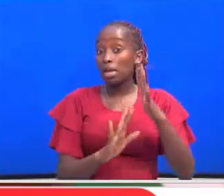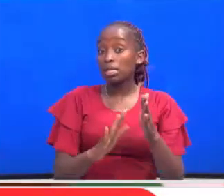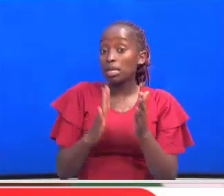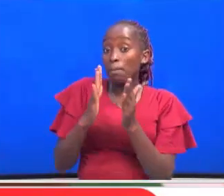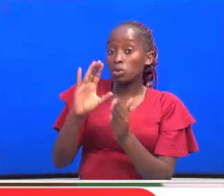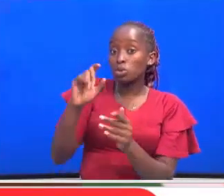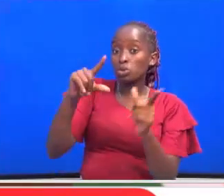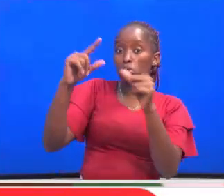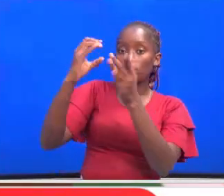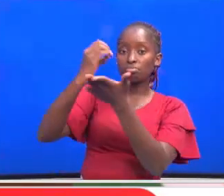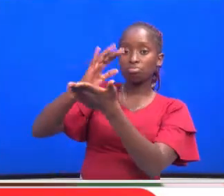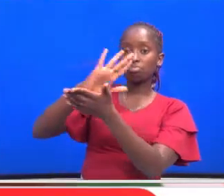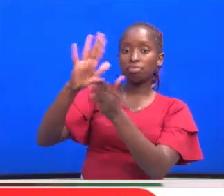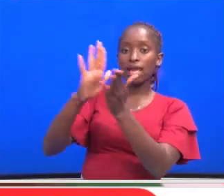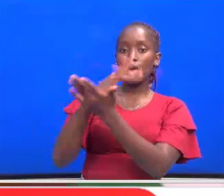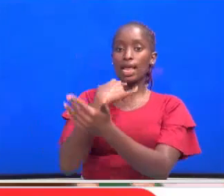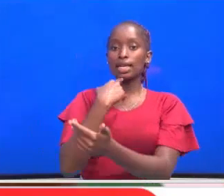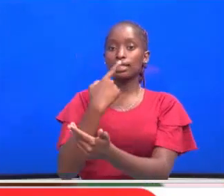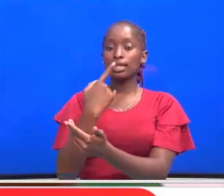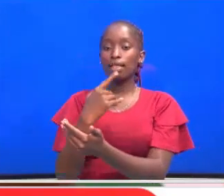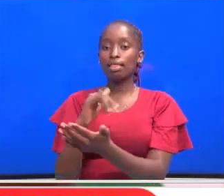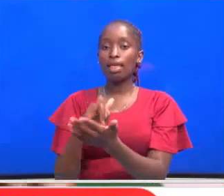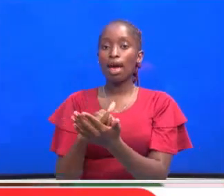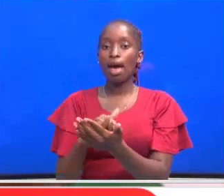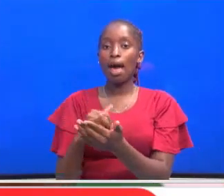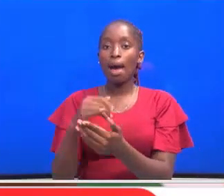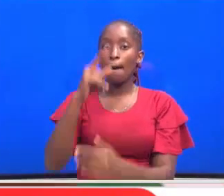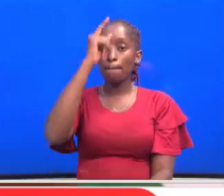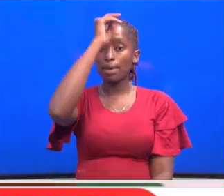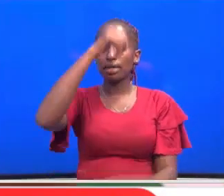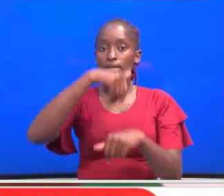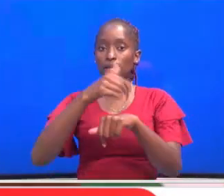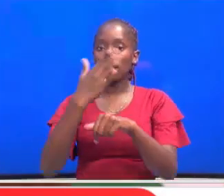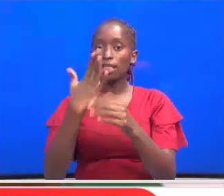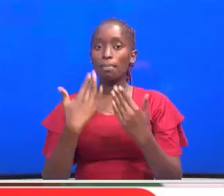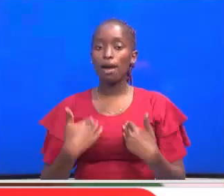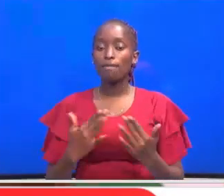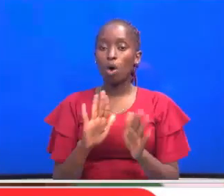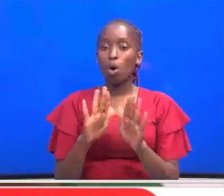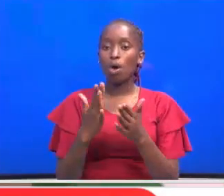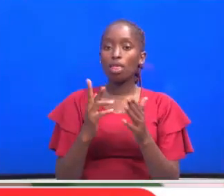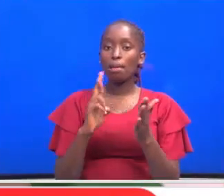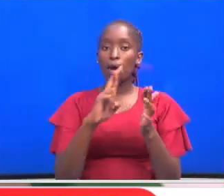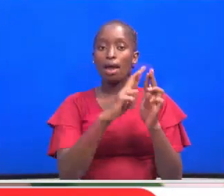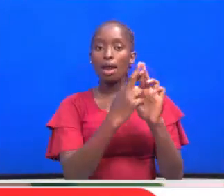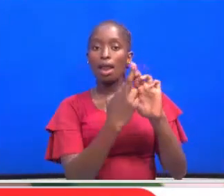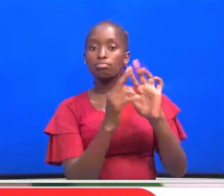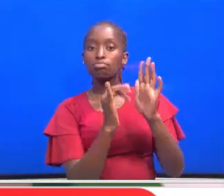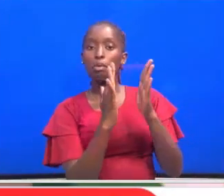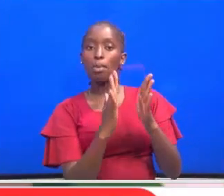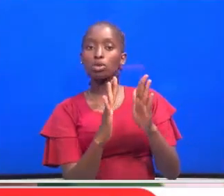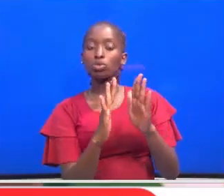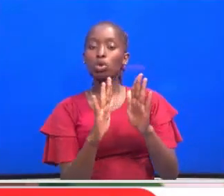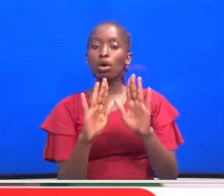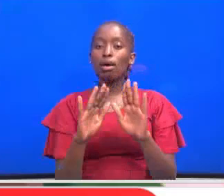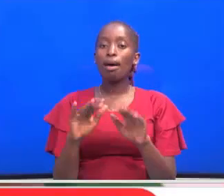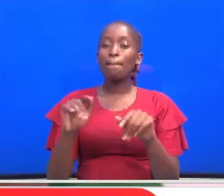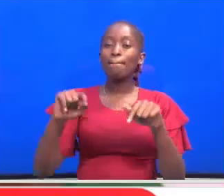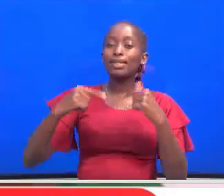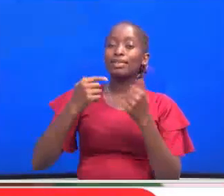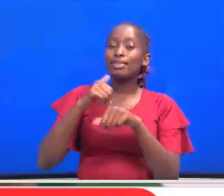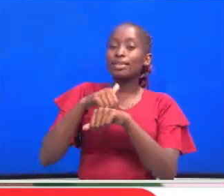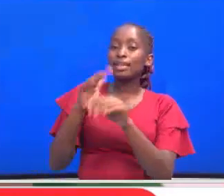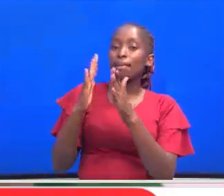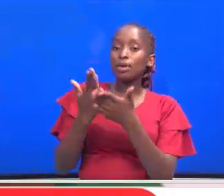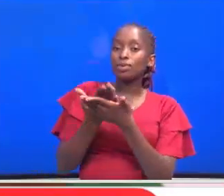their office and tell them the president has sent them, or they are a relative of Mr. X or Mr. Y. I will not send anybody to